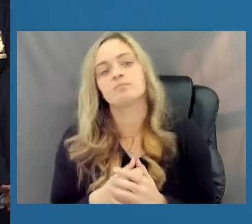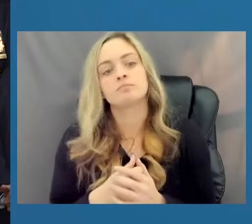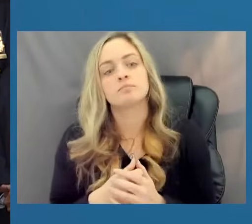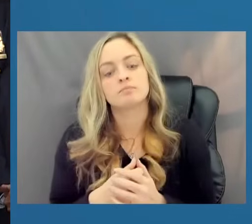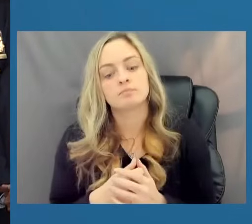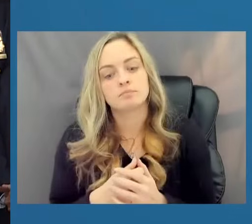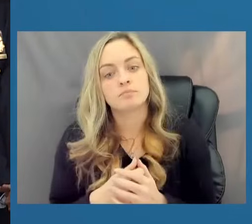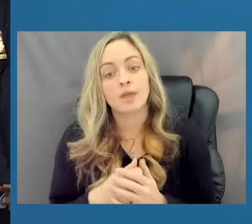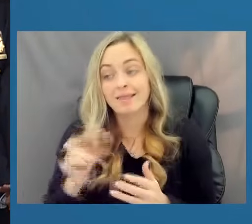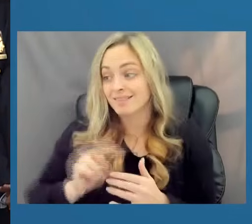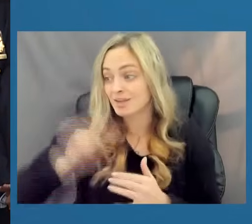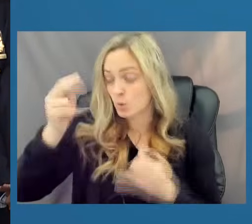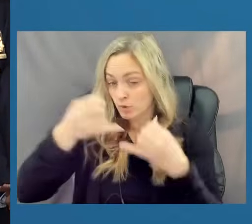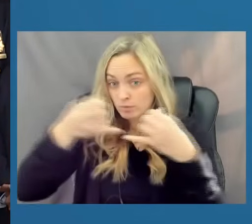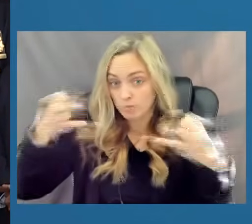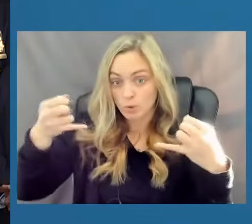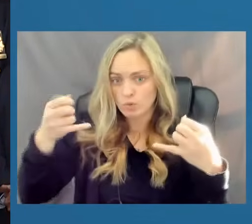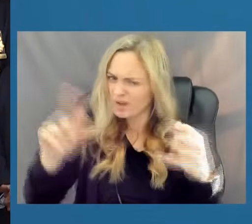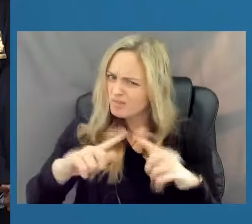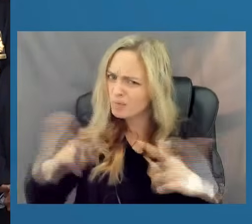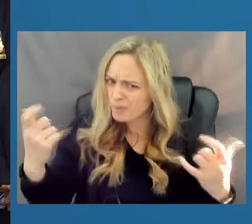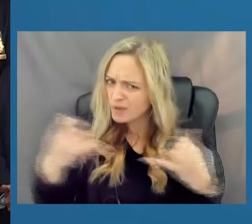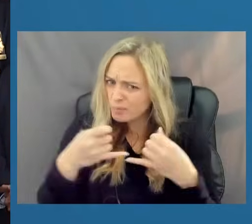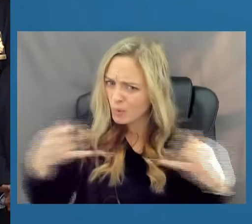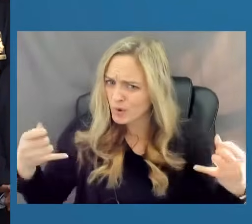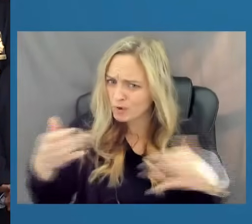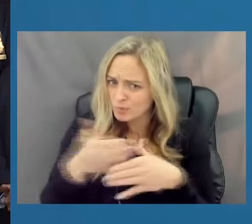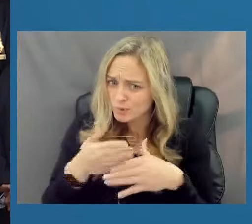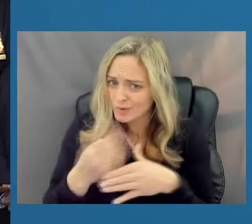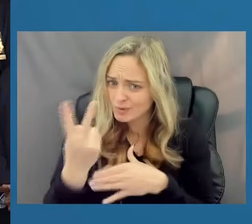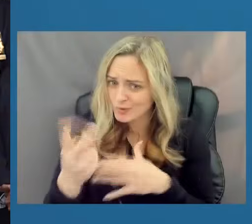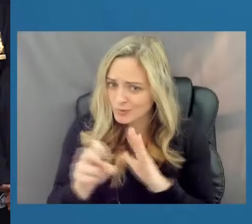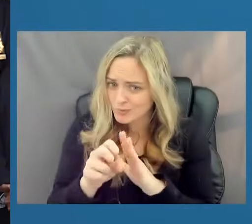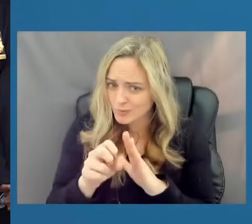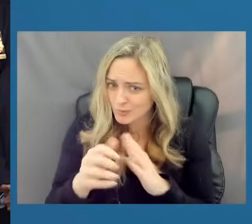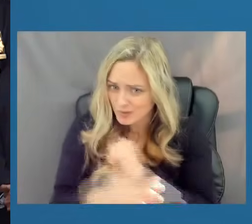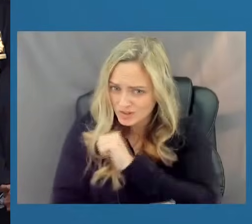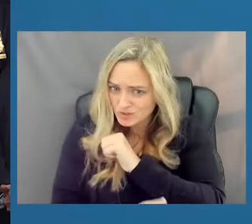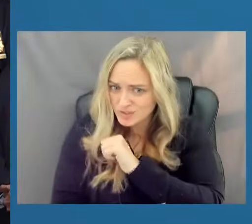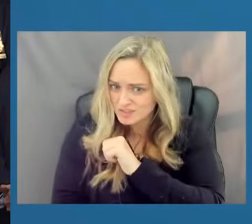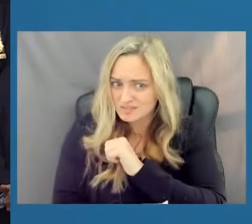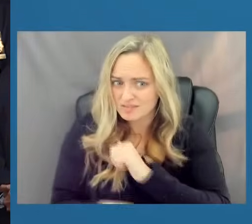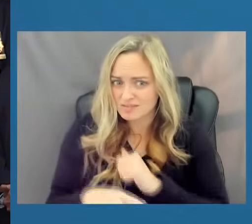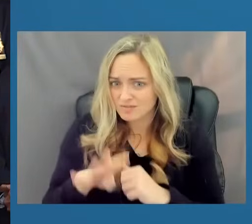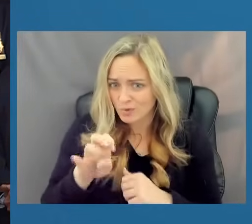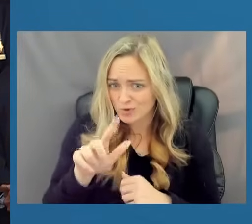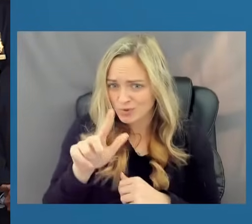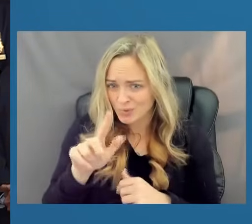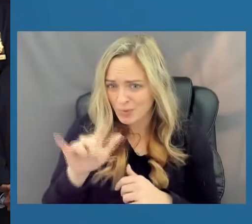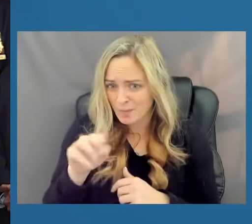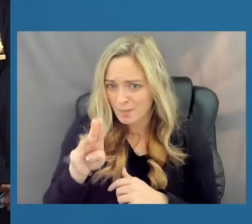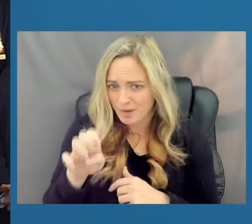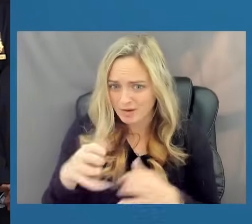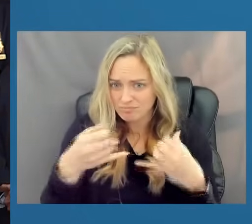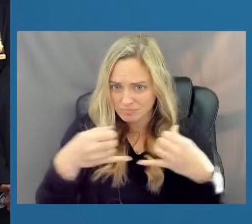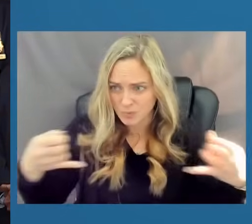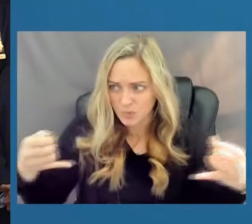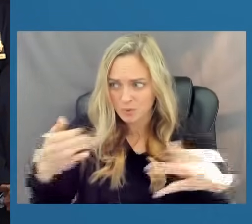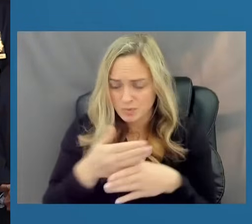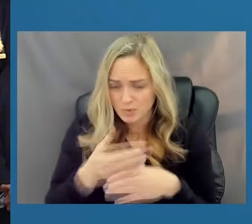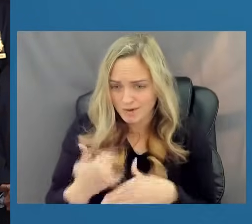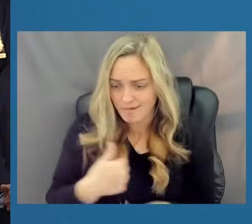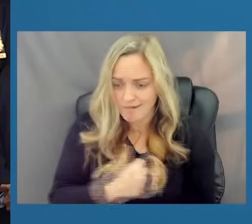northern border. We have a long border, over 432 miles with Canada. We want to stop the flow of guns,